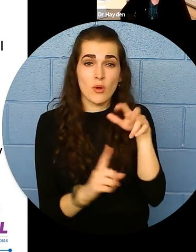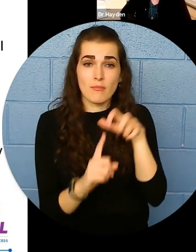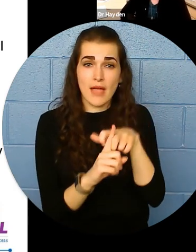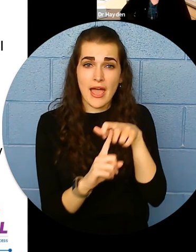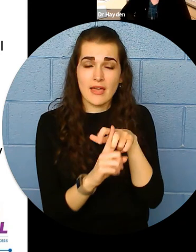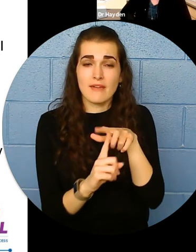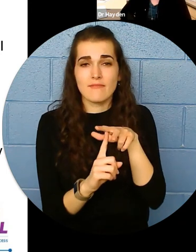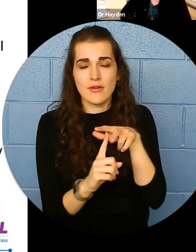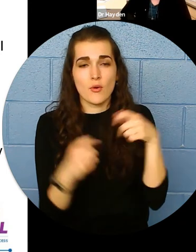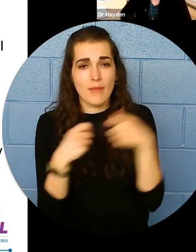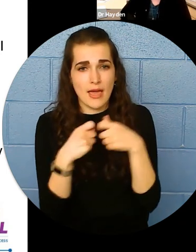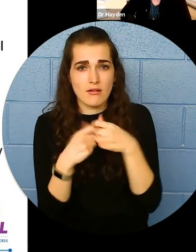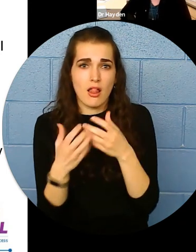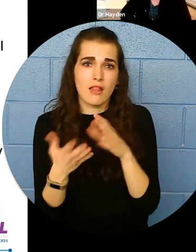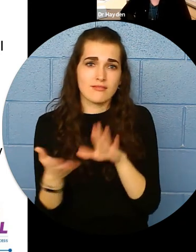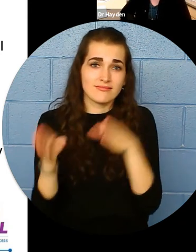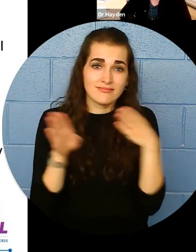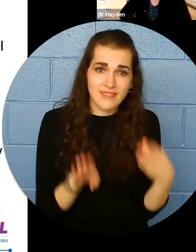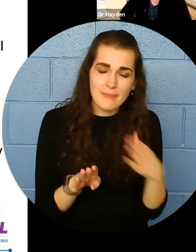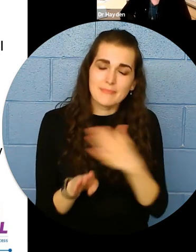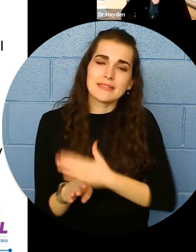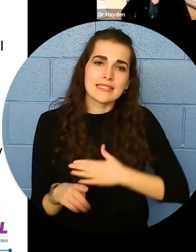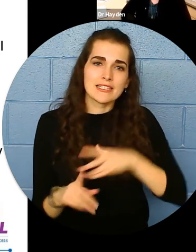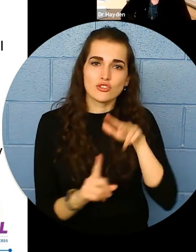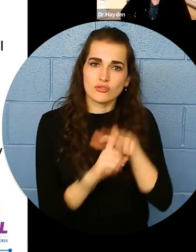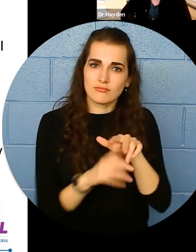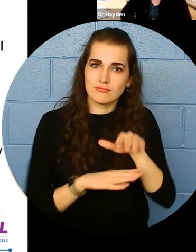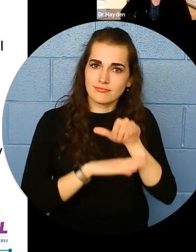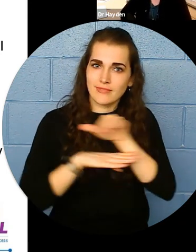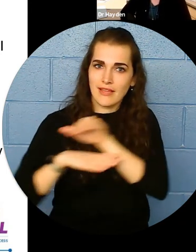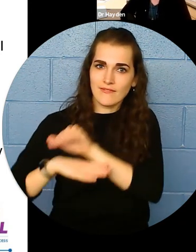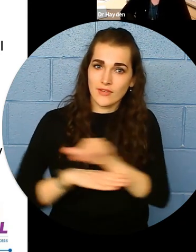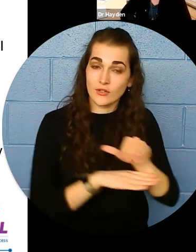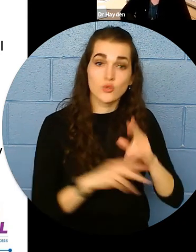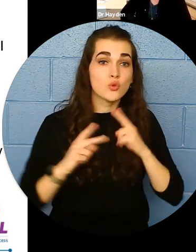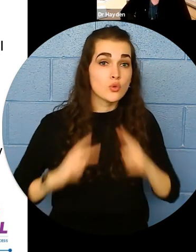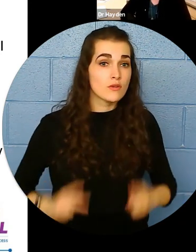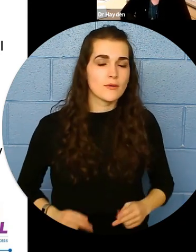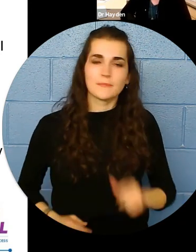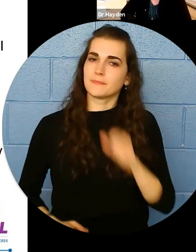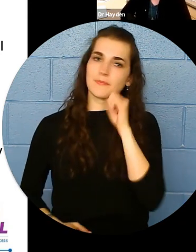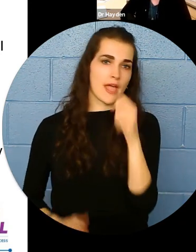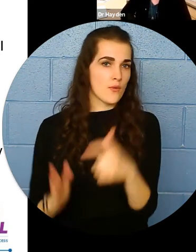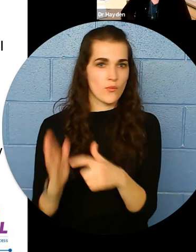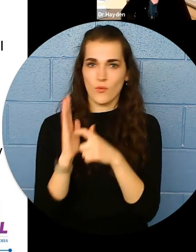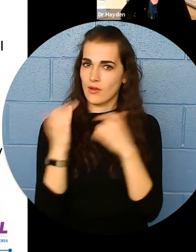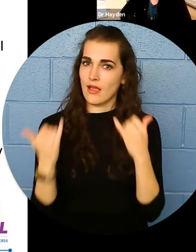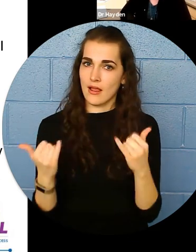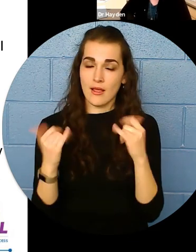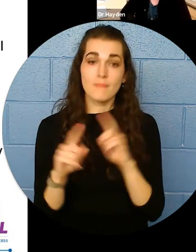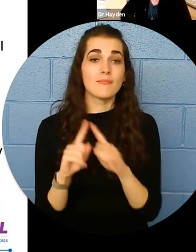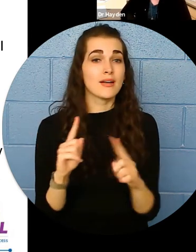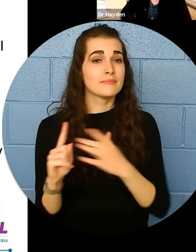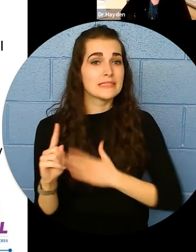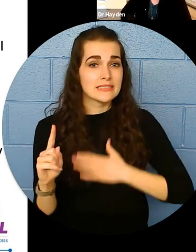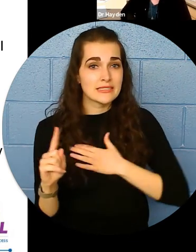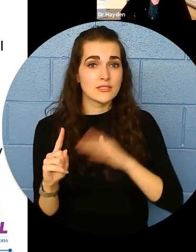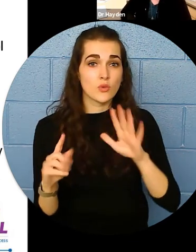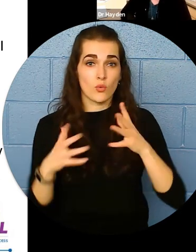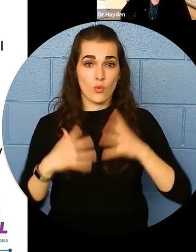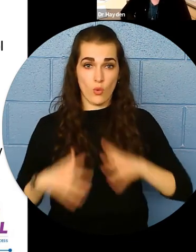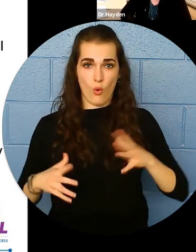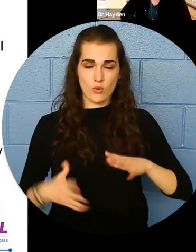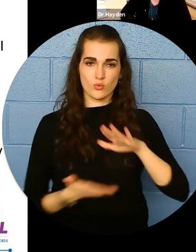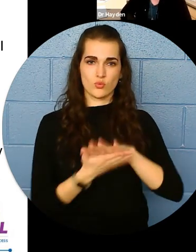to run low, but please make sure that they are charged every night. Uniforms are not going to be required at this time, but we do ask that your student